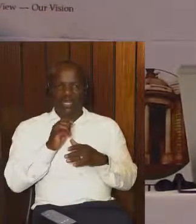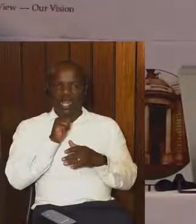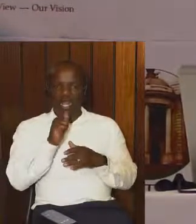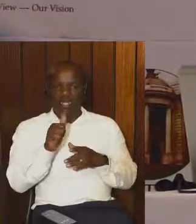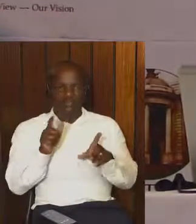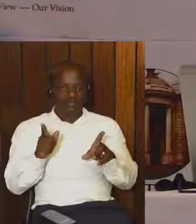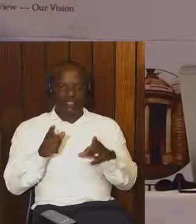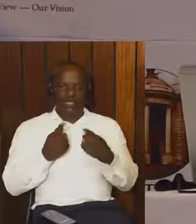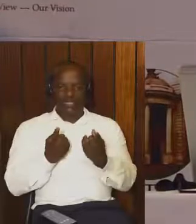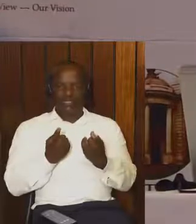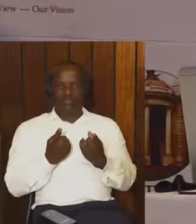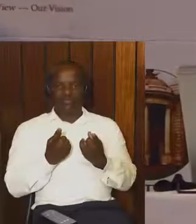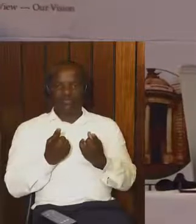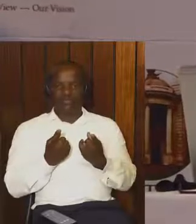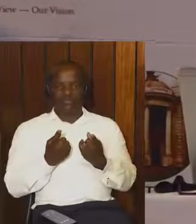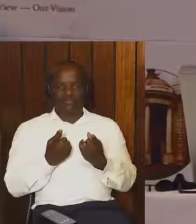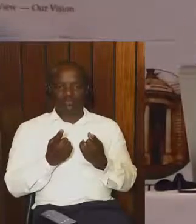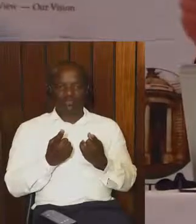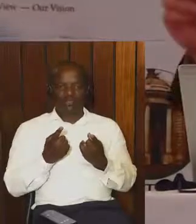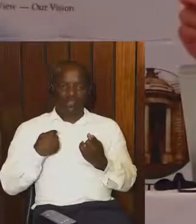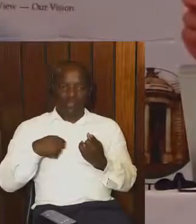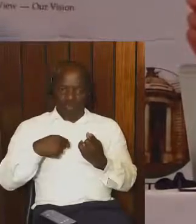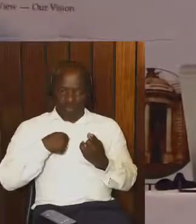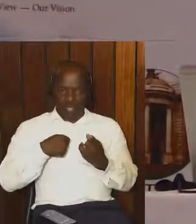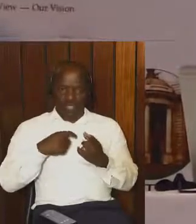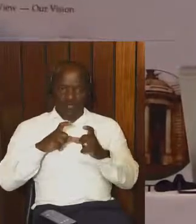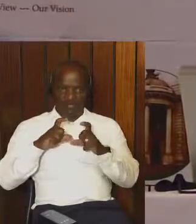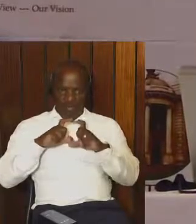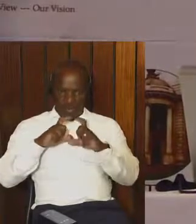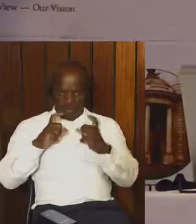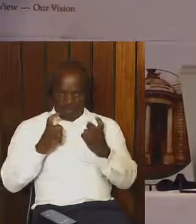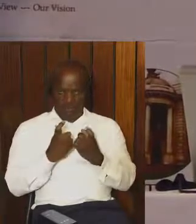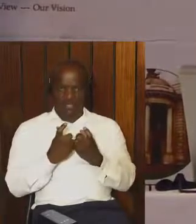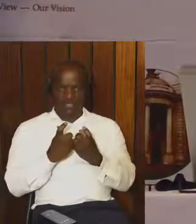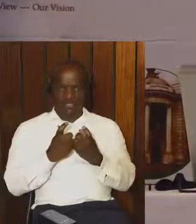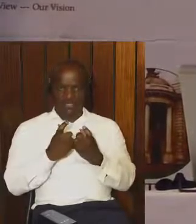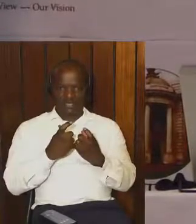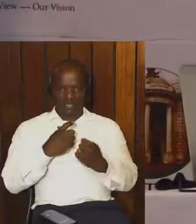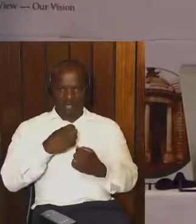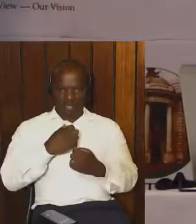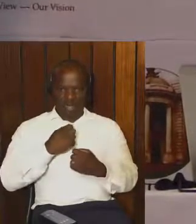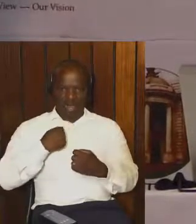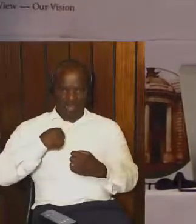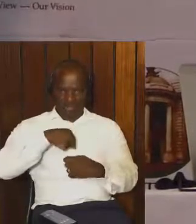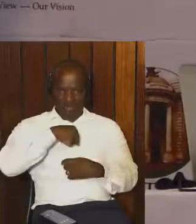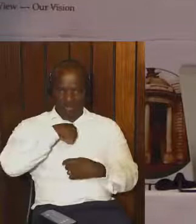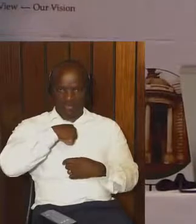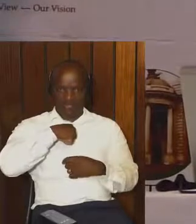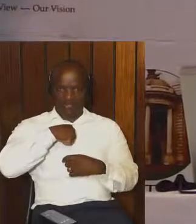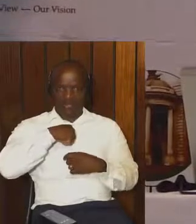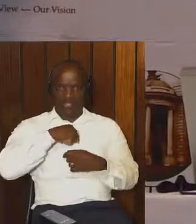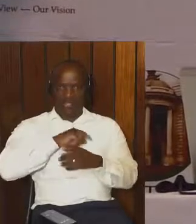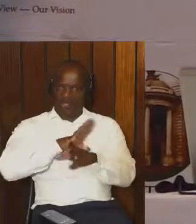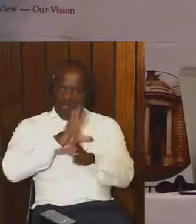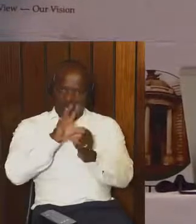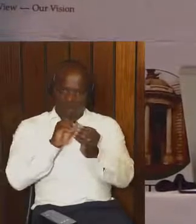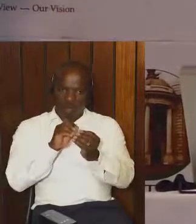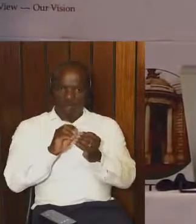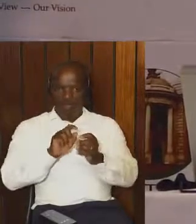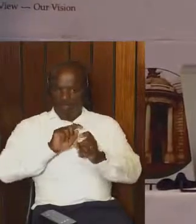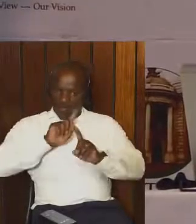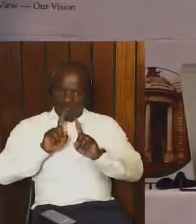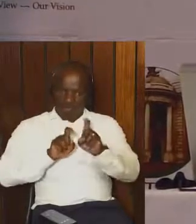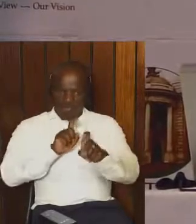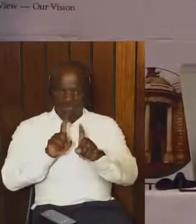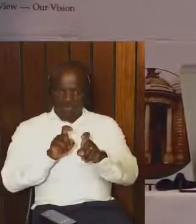right? We will ensure from the committee side that these questions, that there are answers given to you if they can't